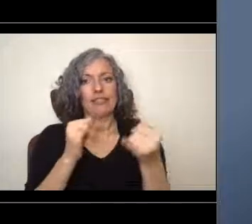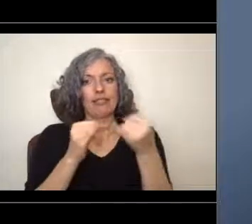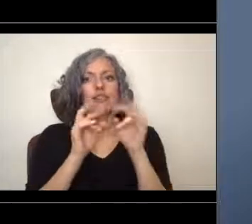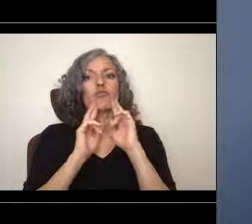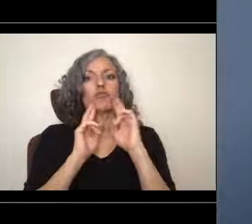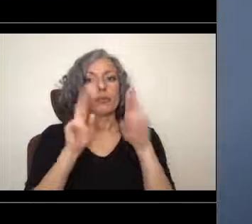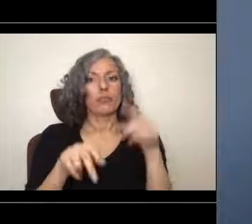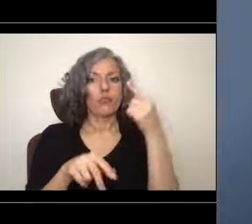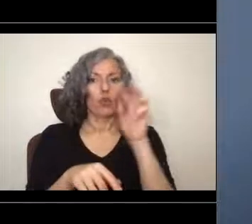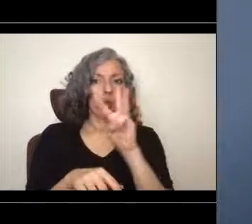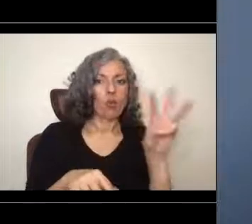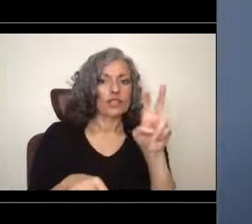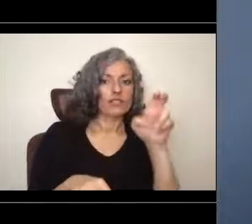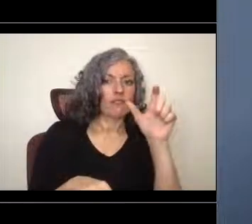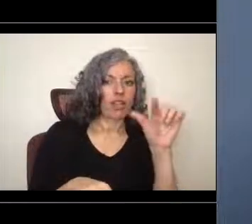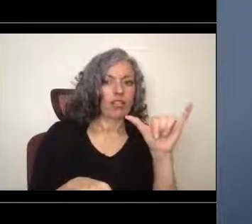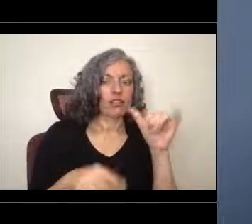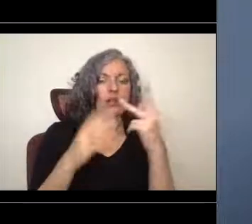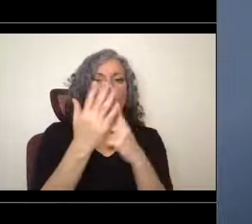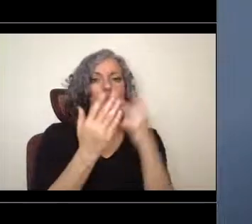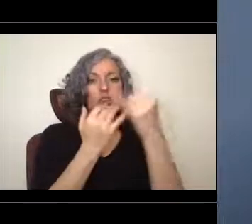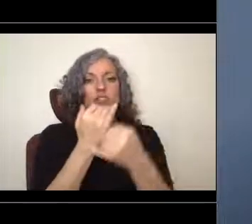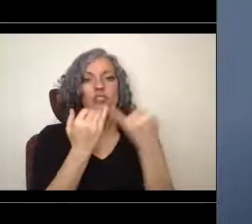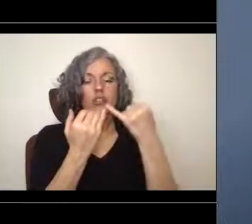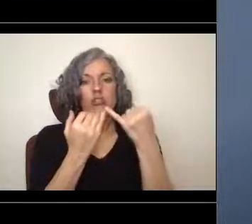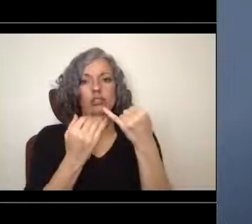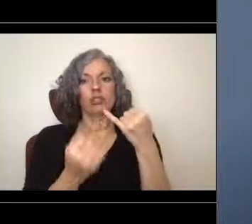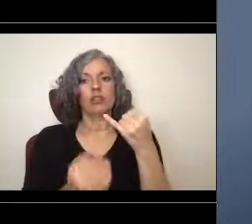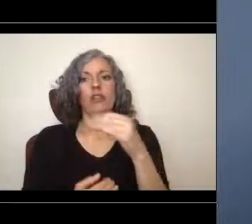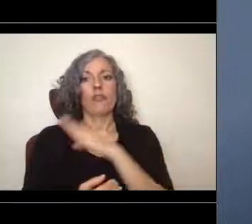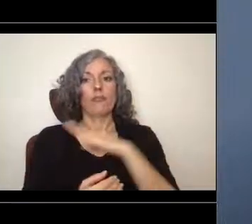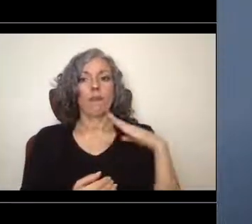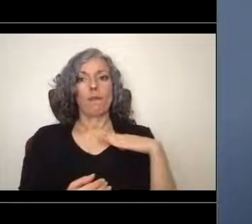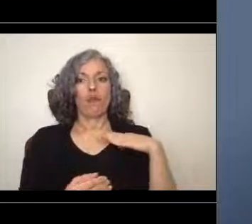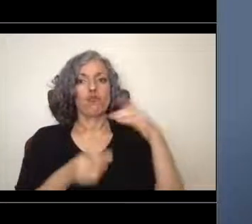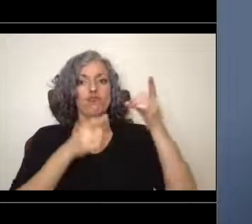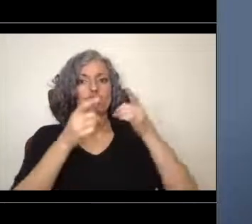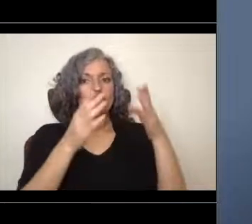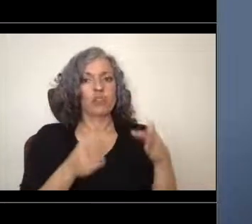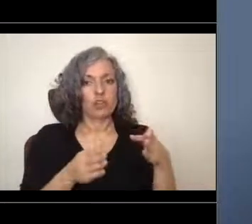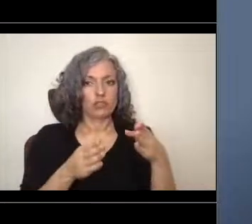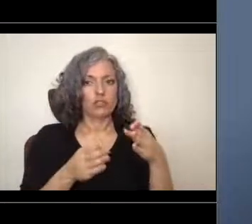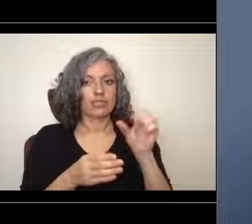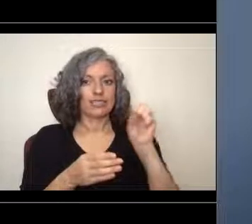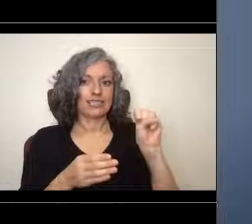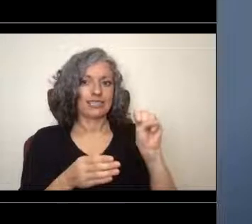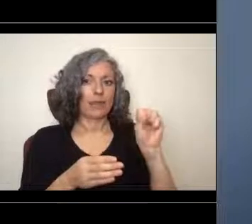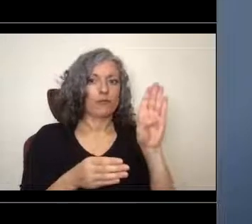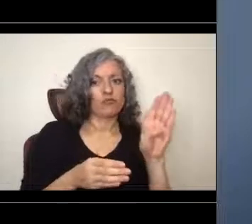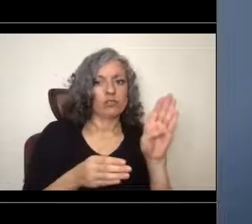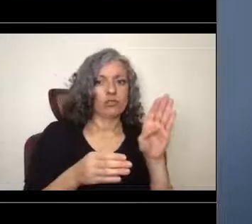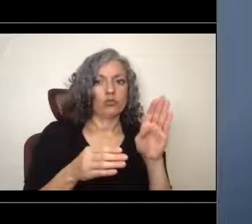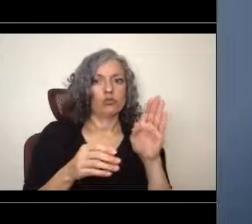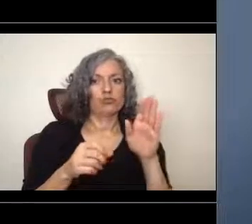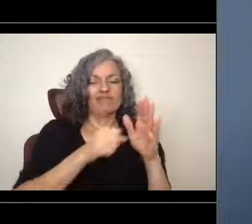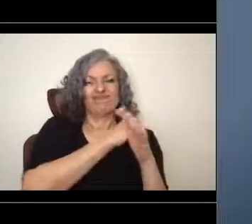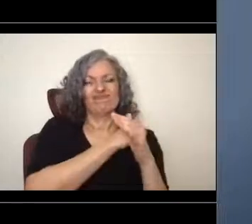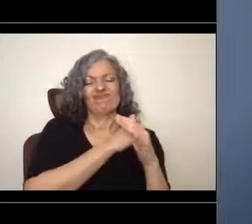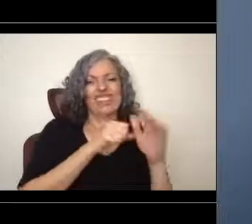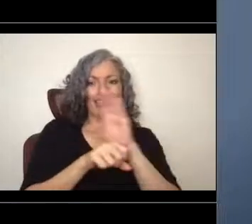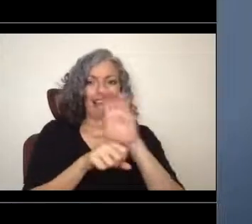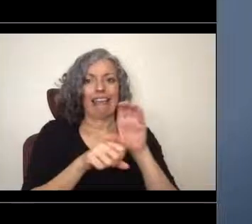Valley Connector project. The Board of Directors of the San Bernardino County Transportation Authority determined that impacts